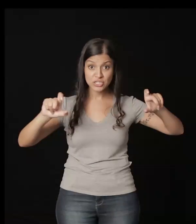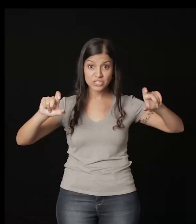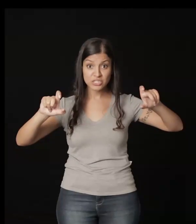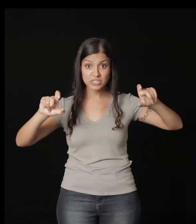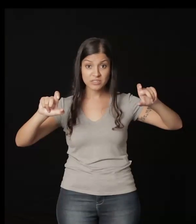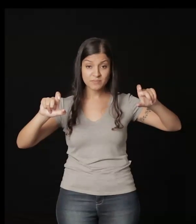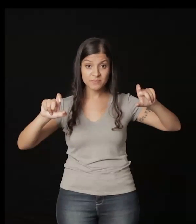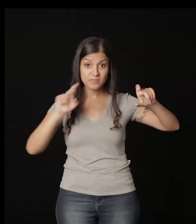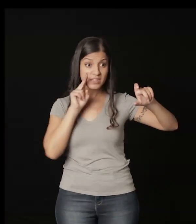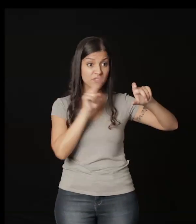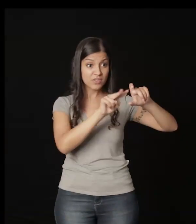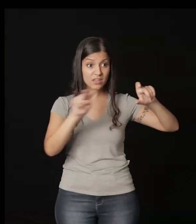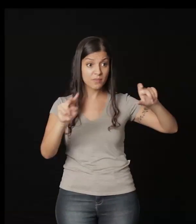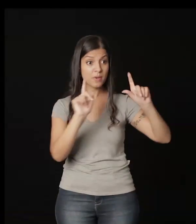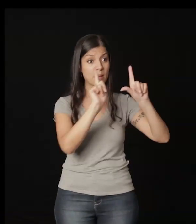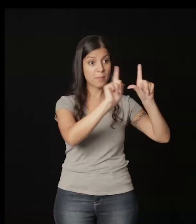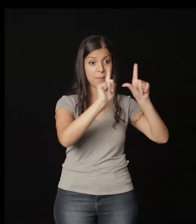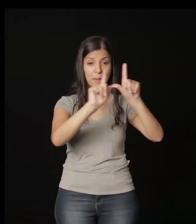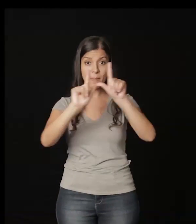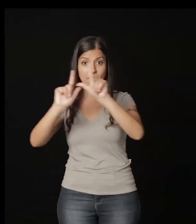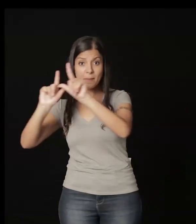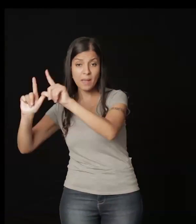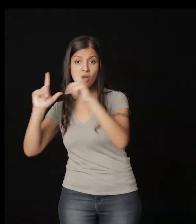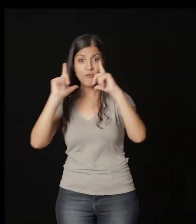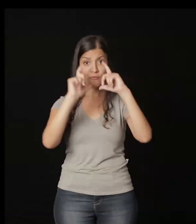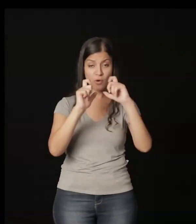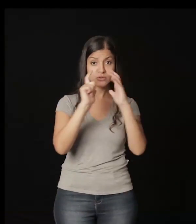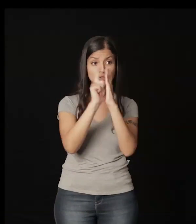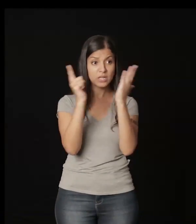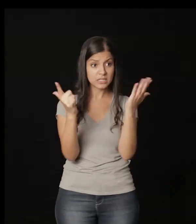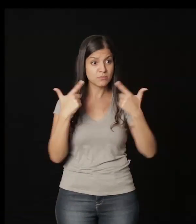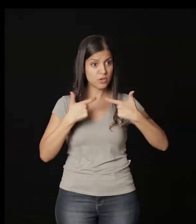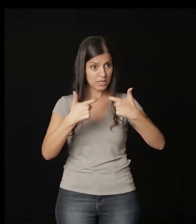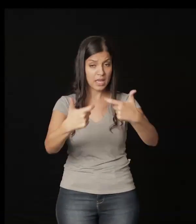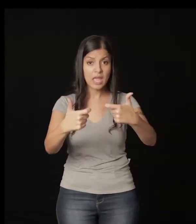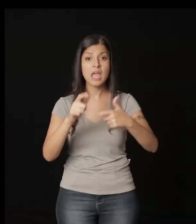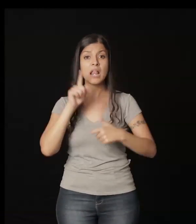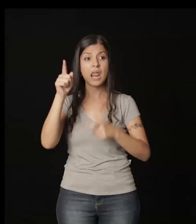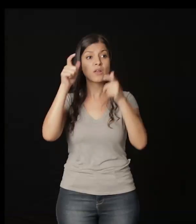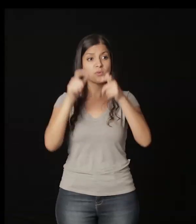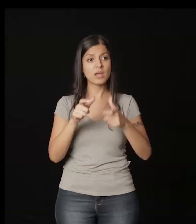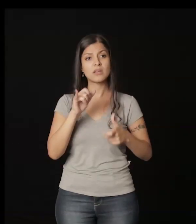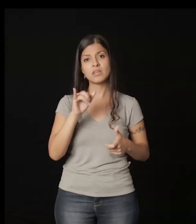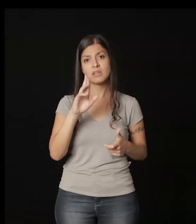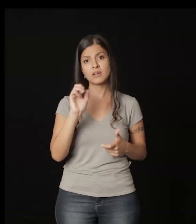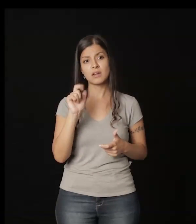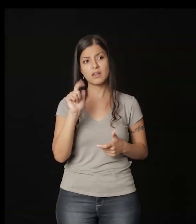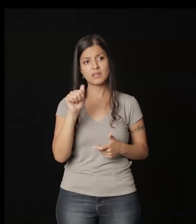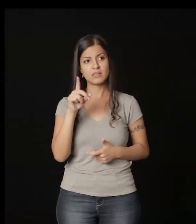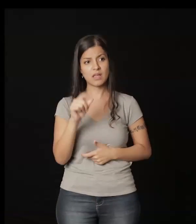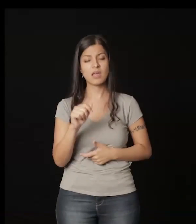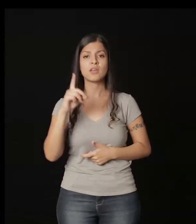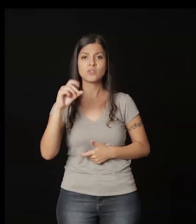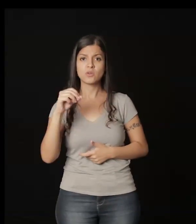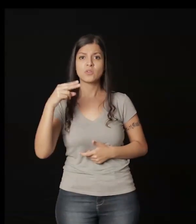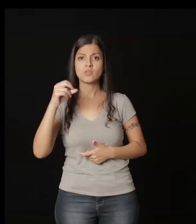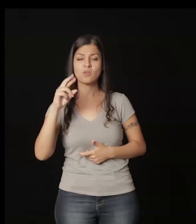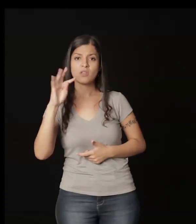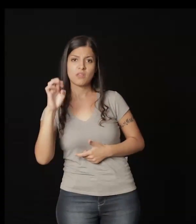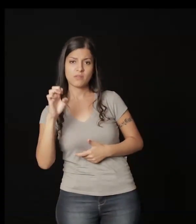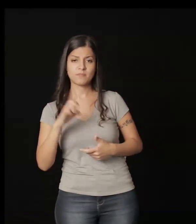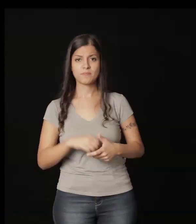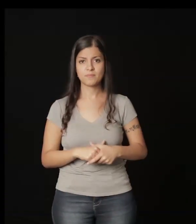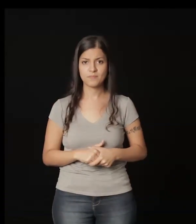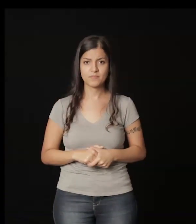the same strip of film, you would see a very classic photojournalistic image from the war, you